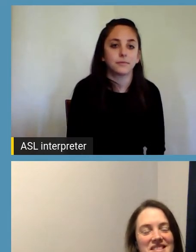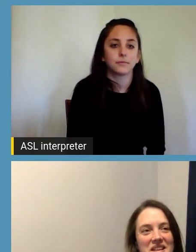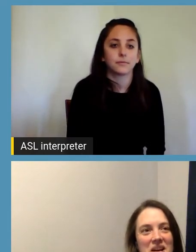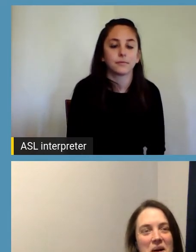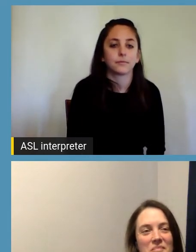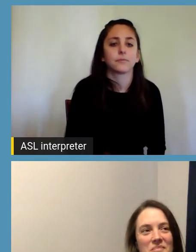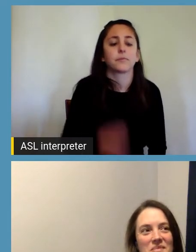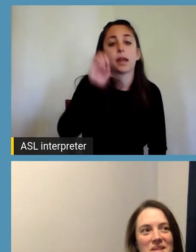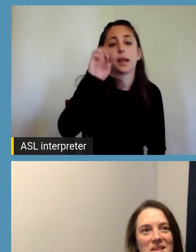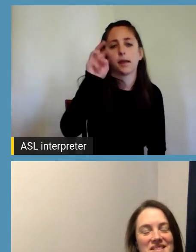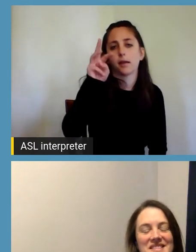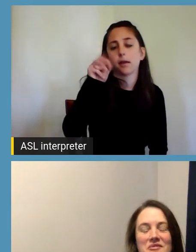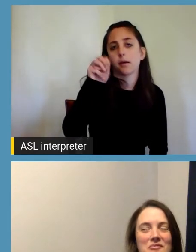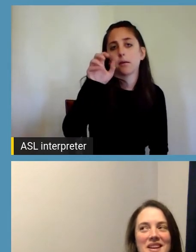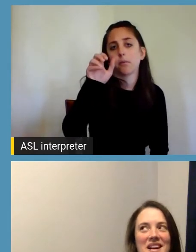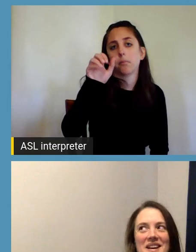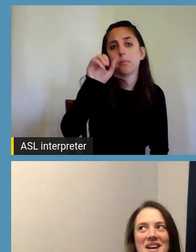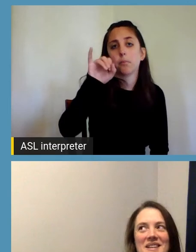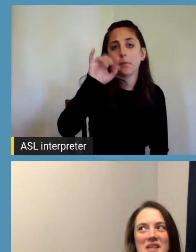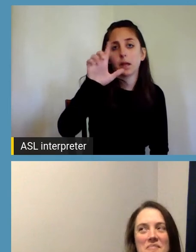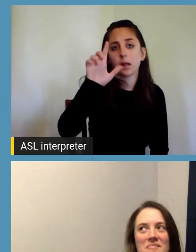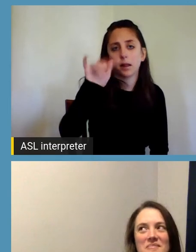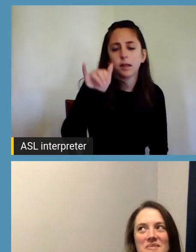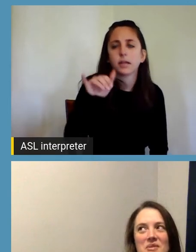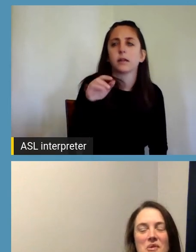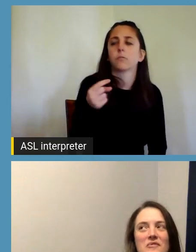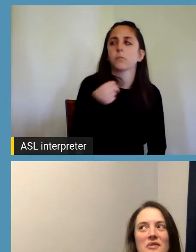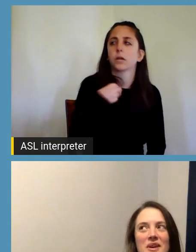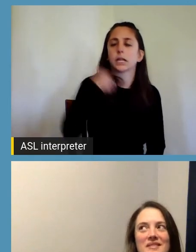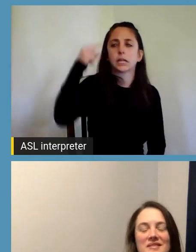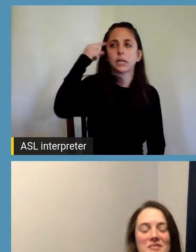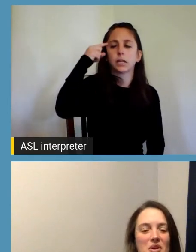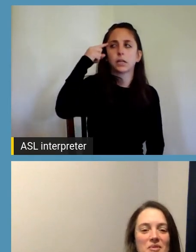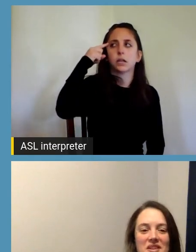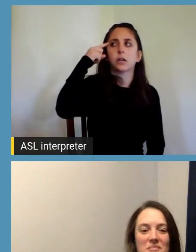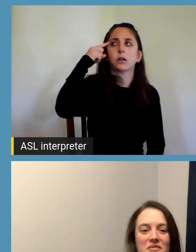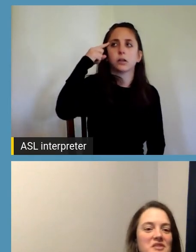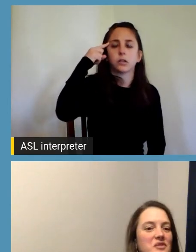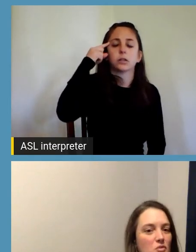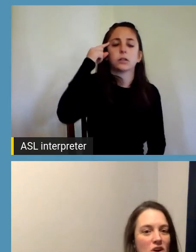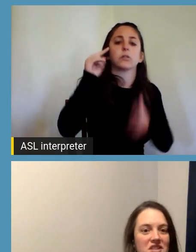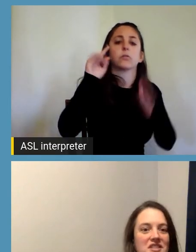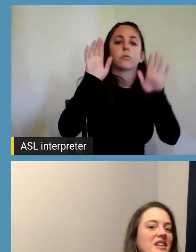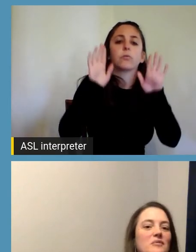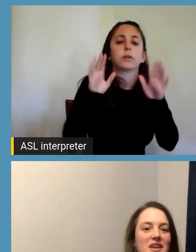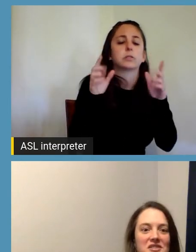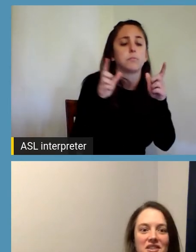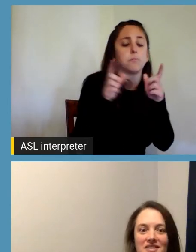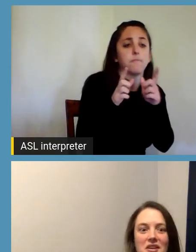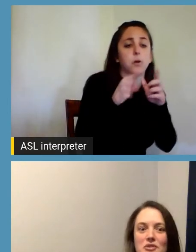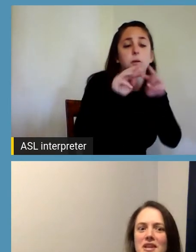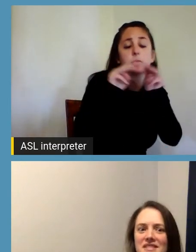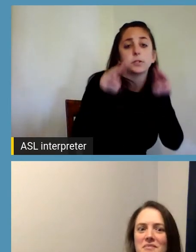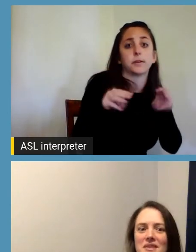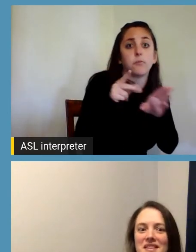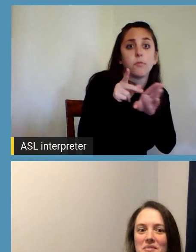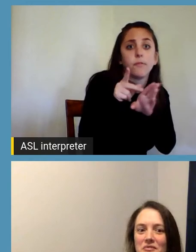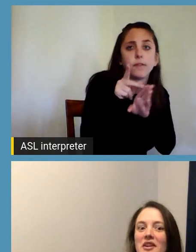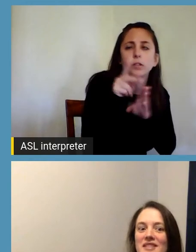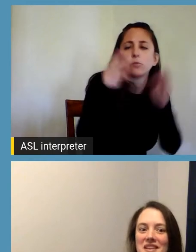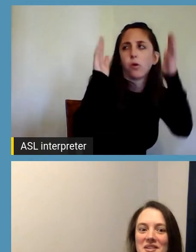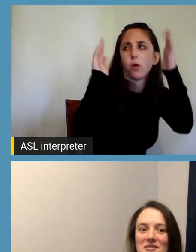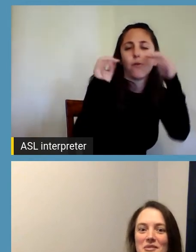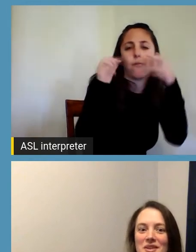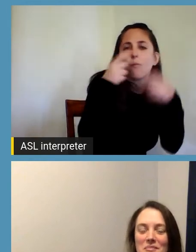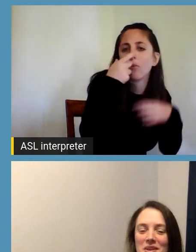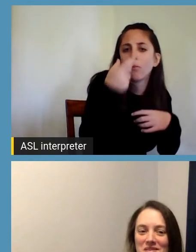I would say this is great. I'm so hopeful that small museum professionals that are watching today will actually undertake some of this. I'd be